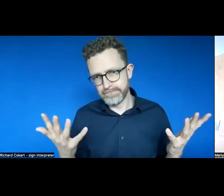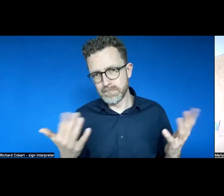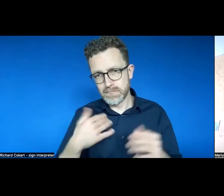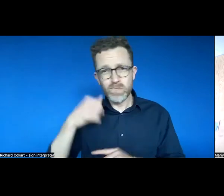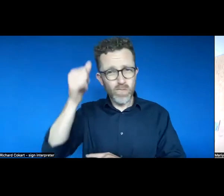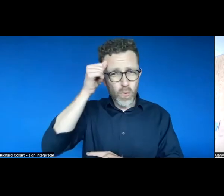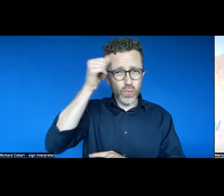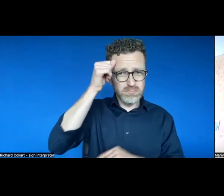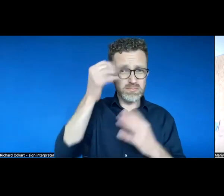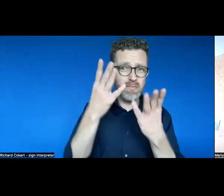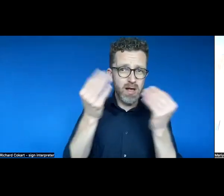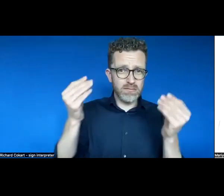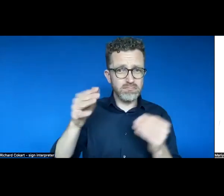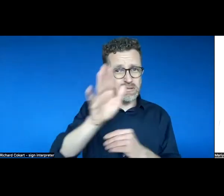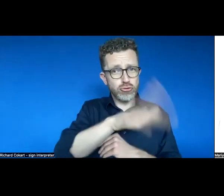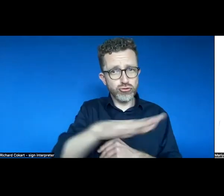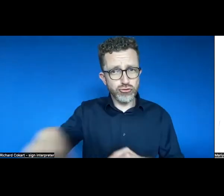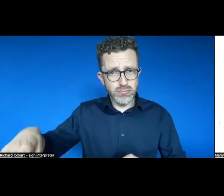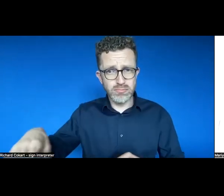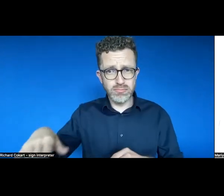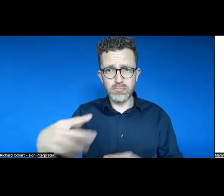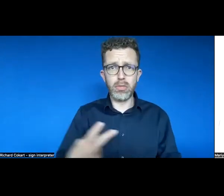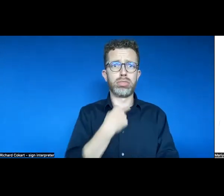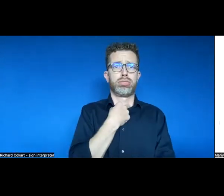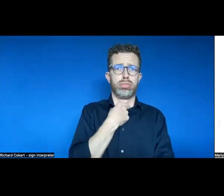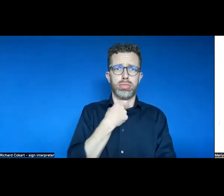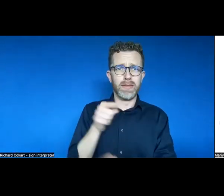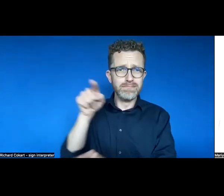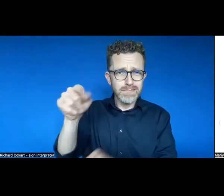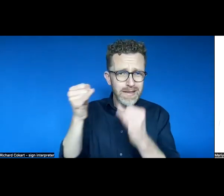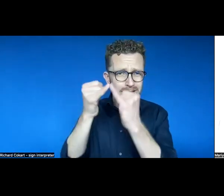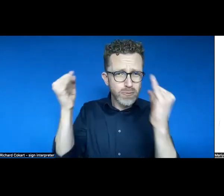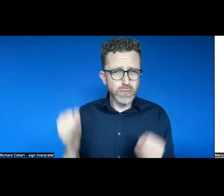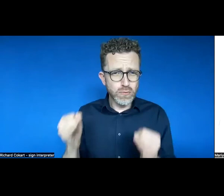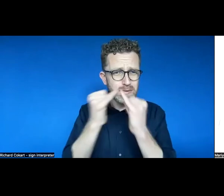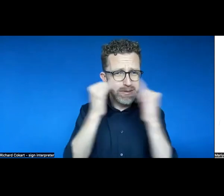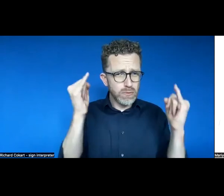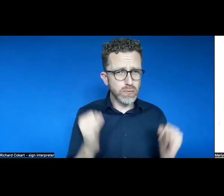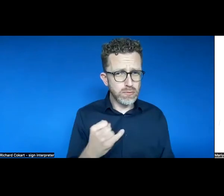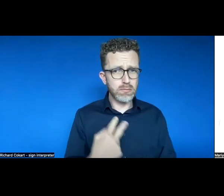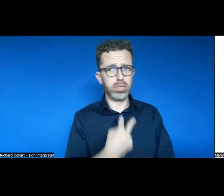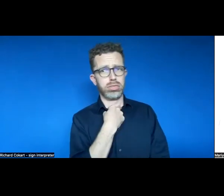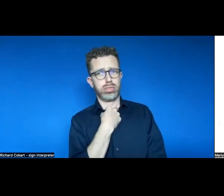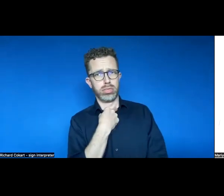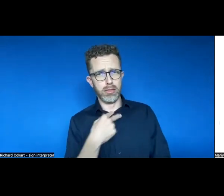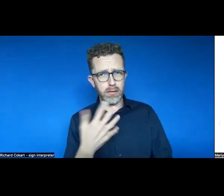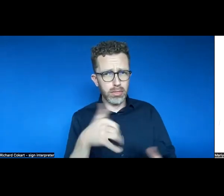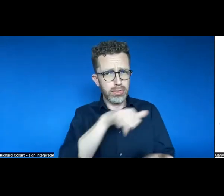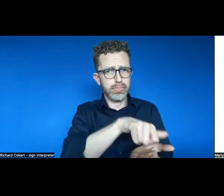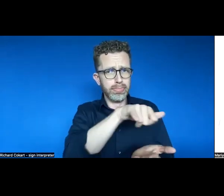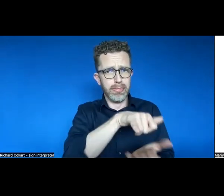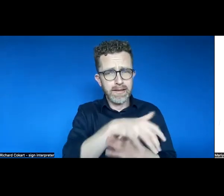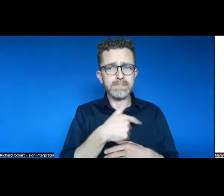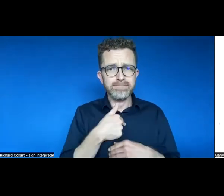According to our activity as a DF, we are trying to coordinate our action with other